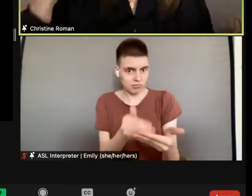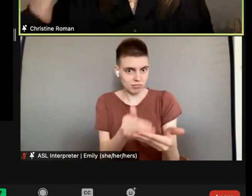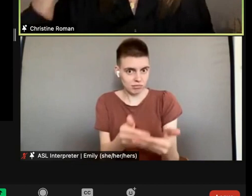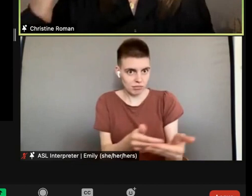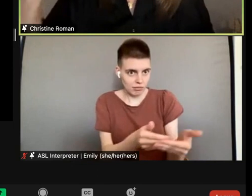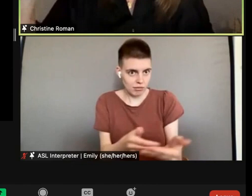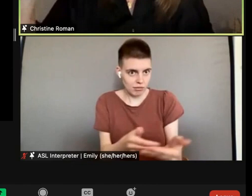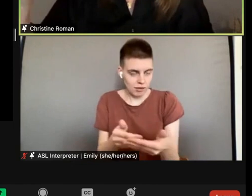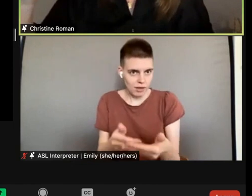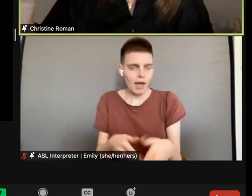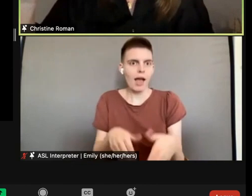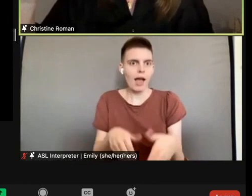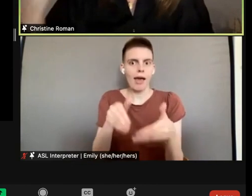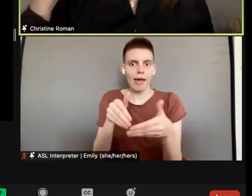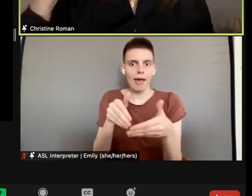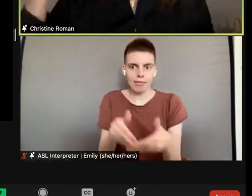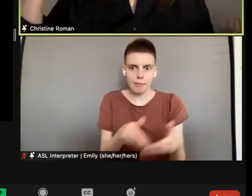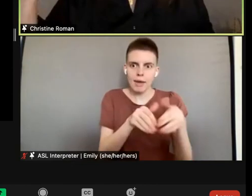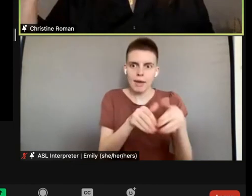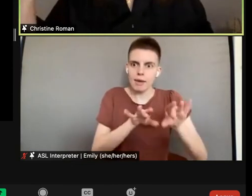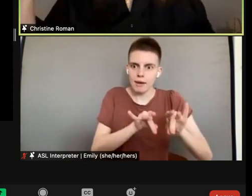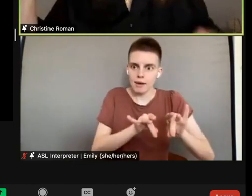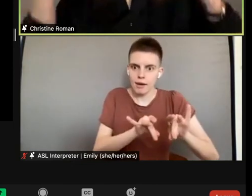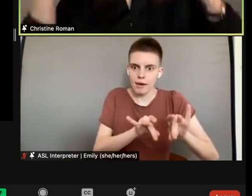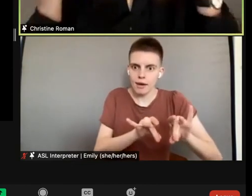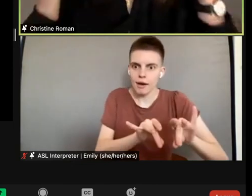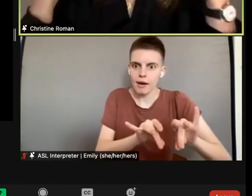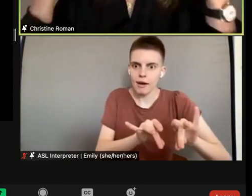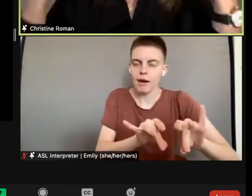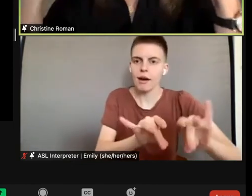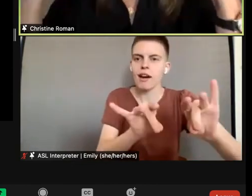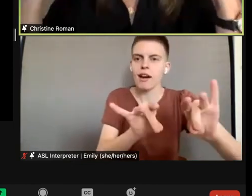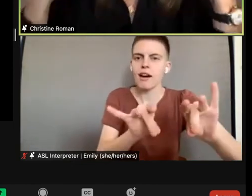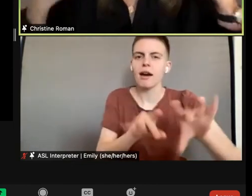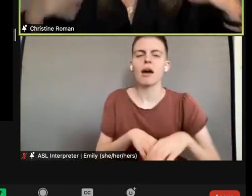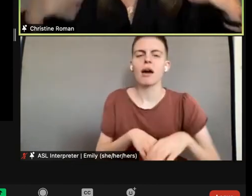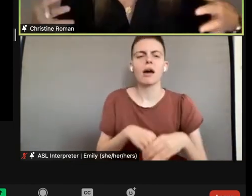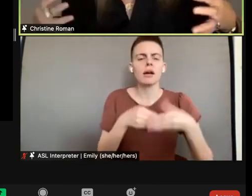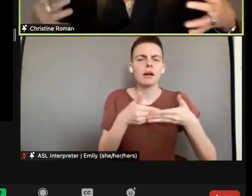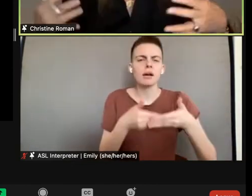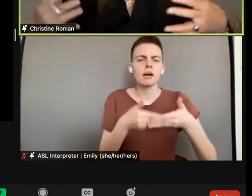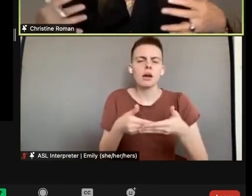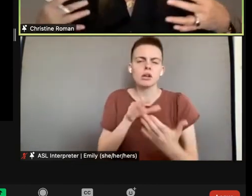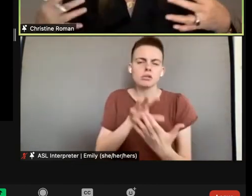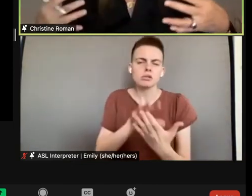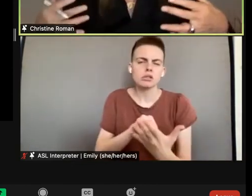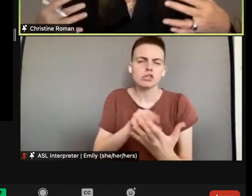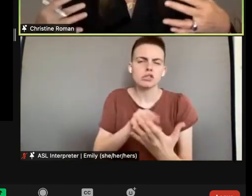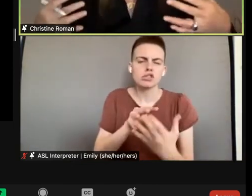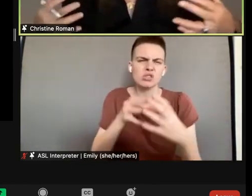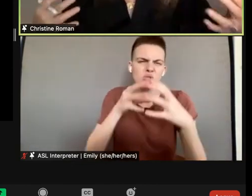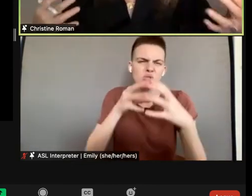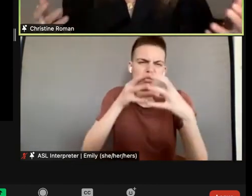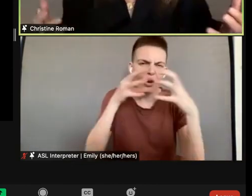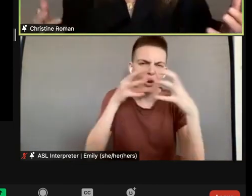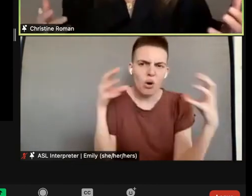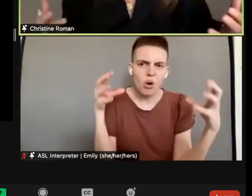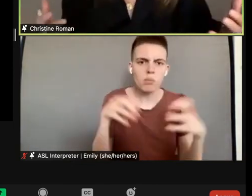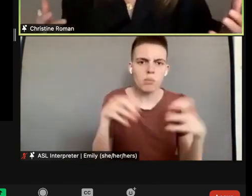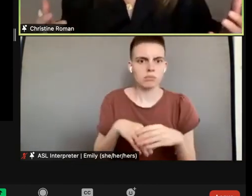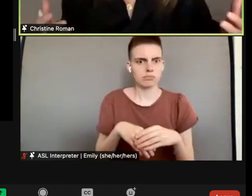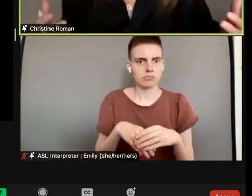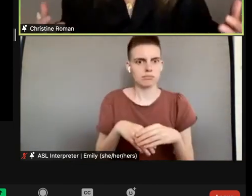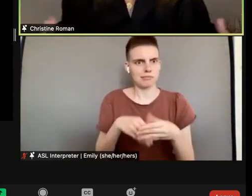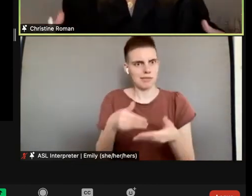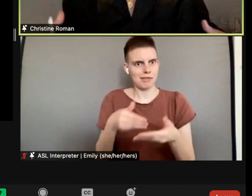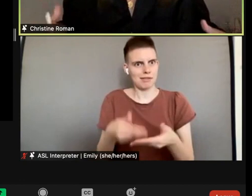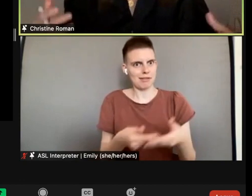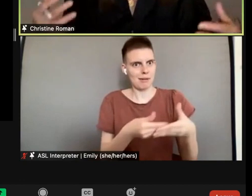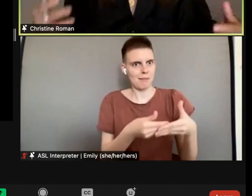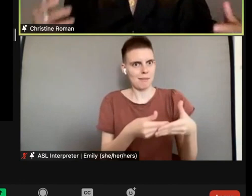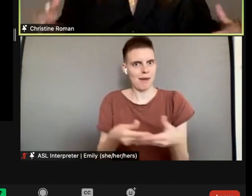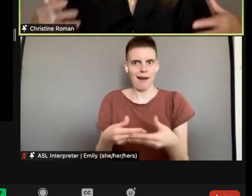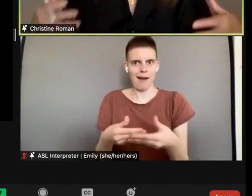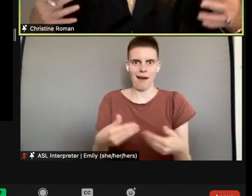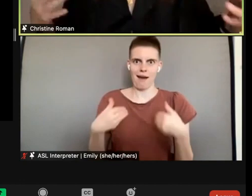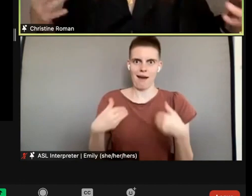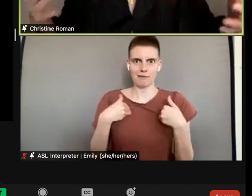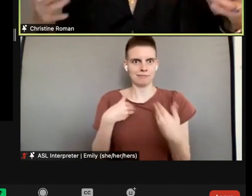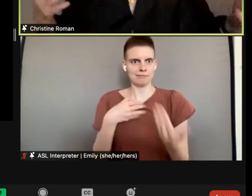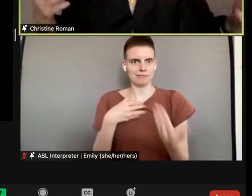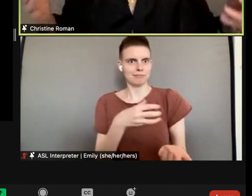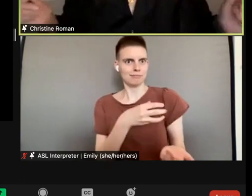interaction. And what are they learning by that? They're learning a bunch. They're learning they have agency. You know,